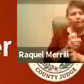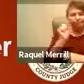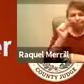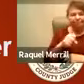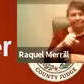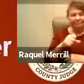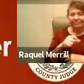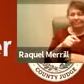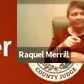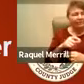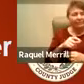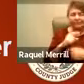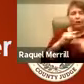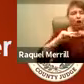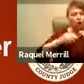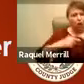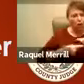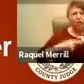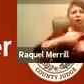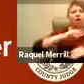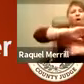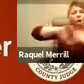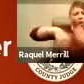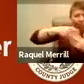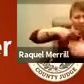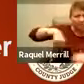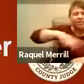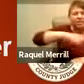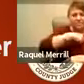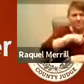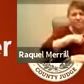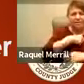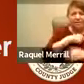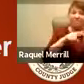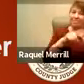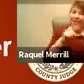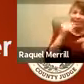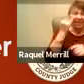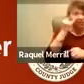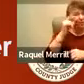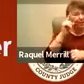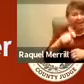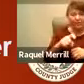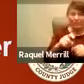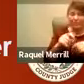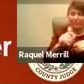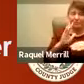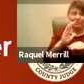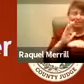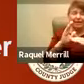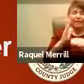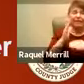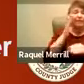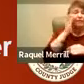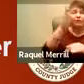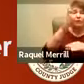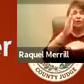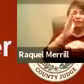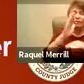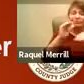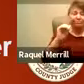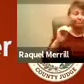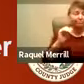Believe me, it pains all of us that have to make these orders. But if we're going to be able to come back to some normalcy, these are some of